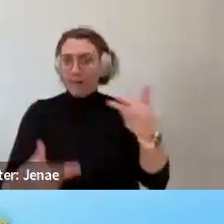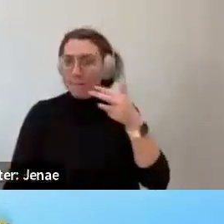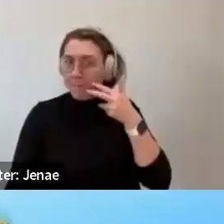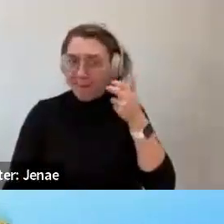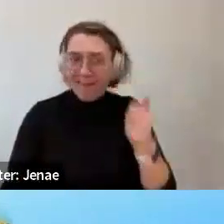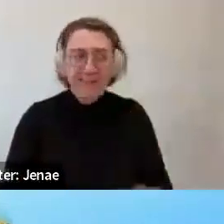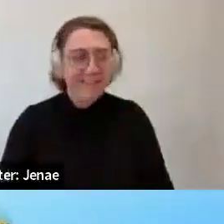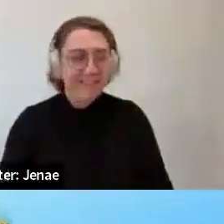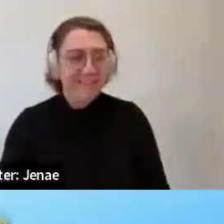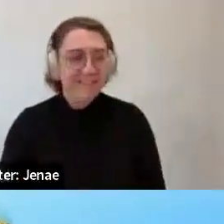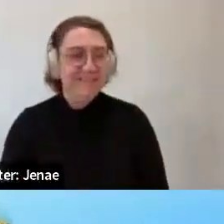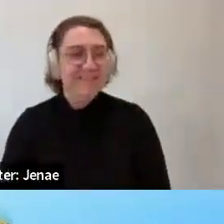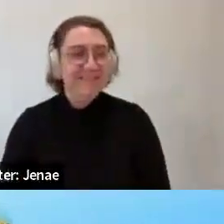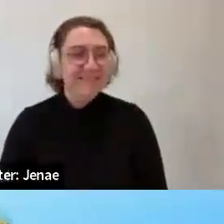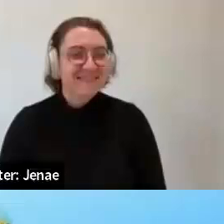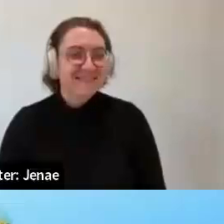Michael.